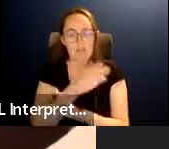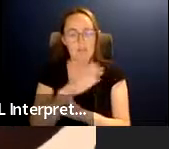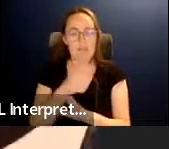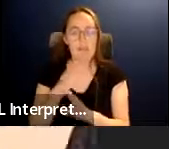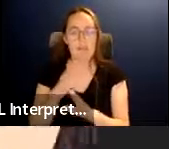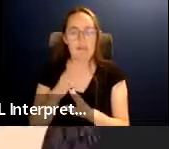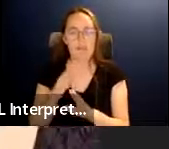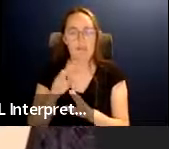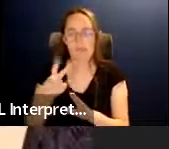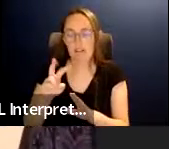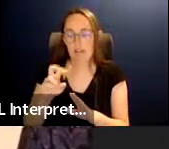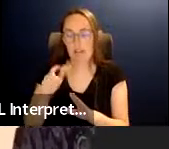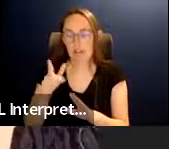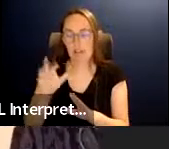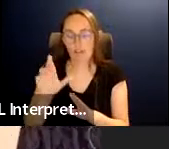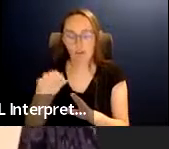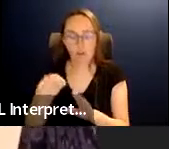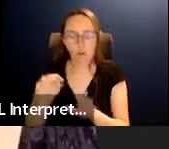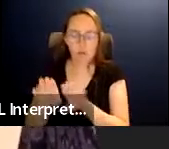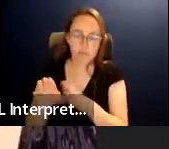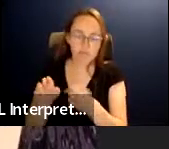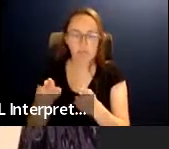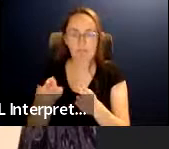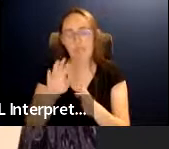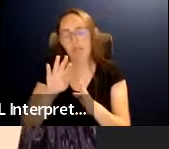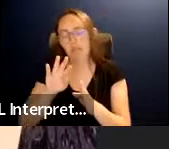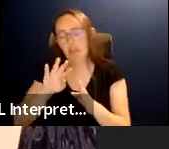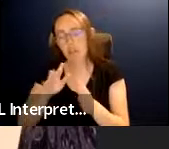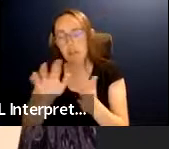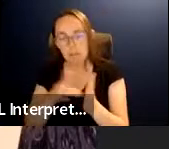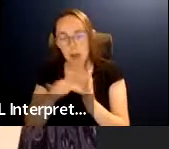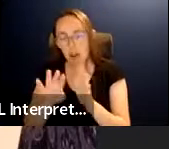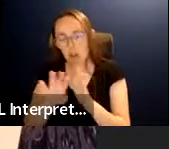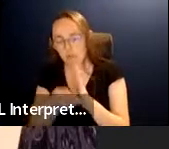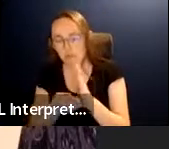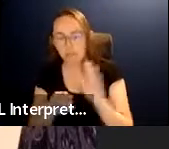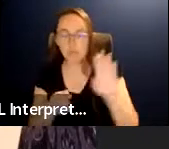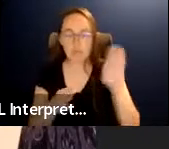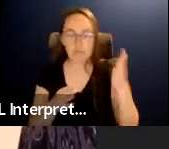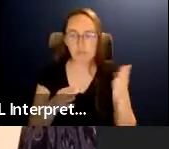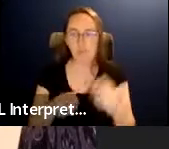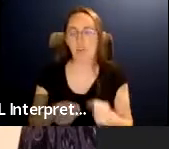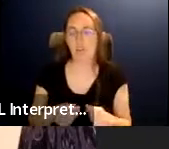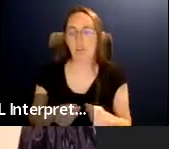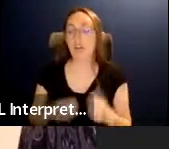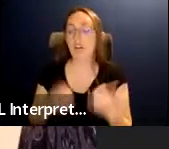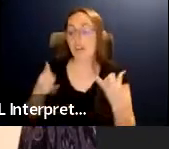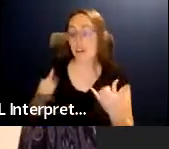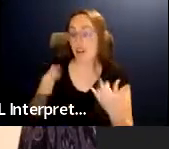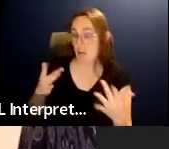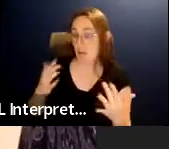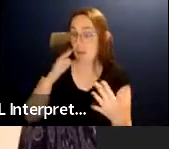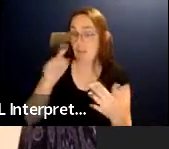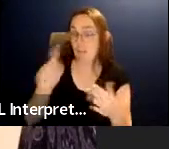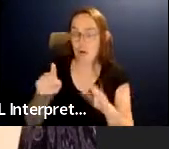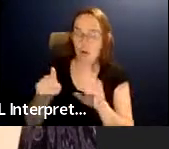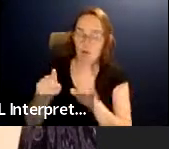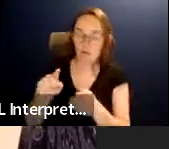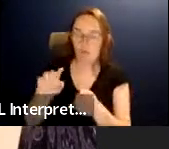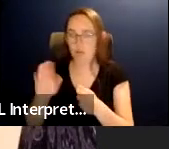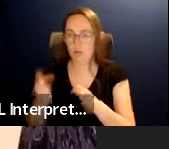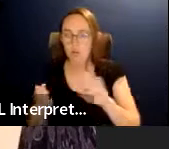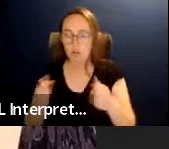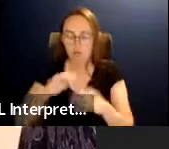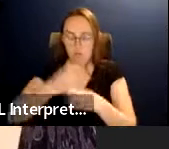here. Now, so I'm gonna wait until you break along those score lines. You have three score lines,